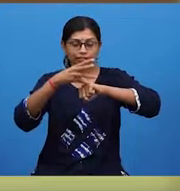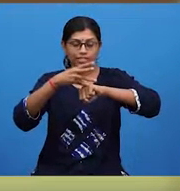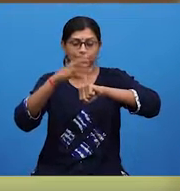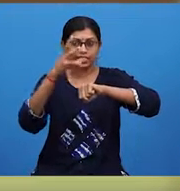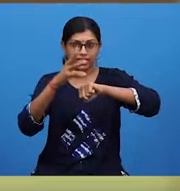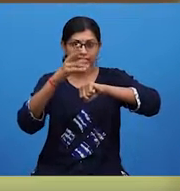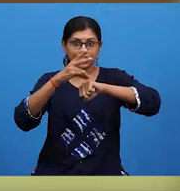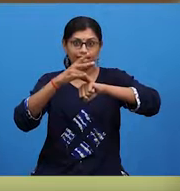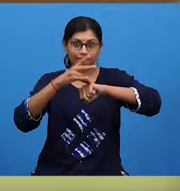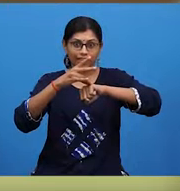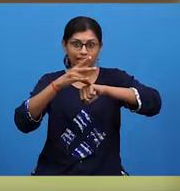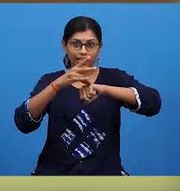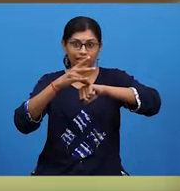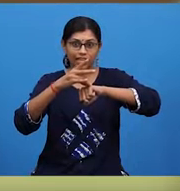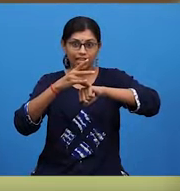June, July,